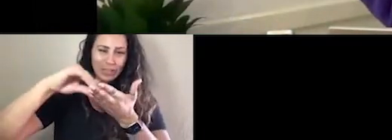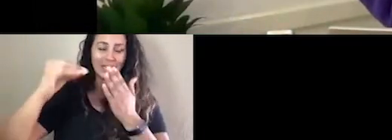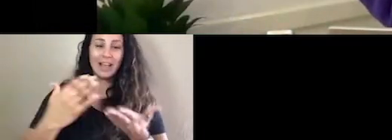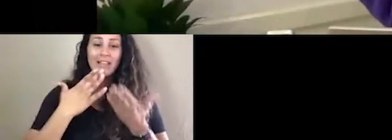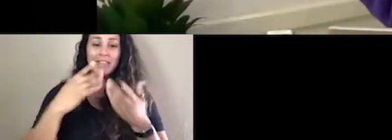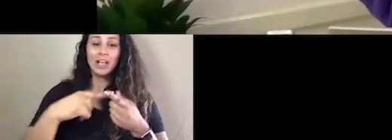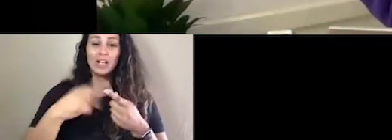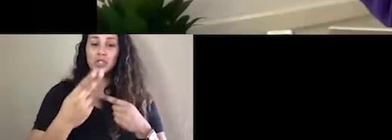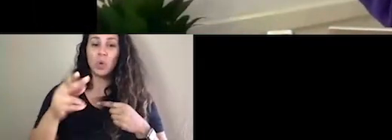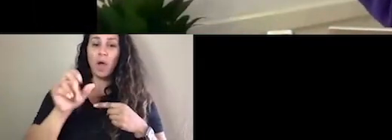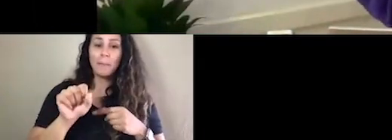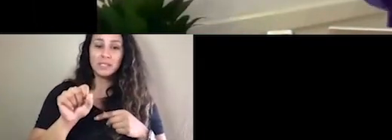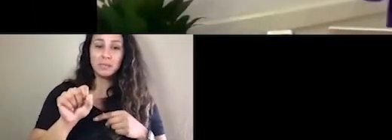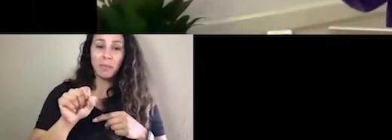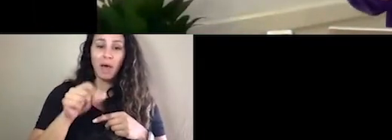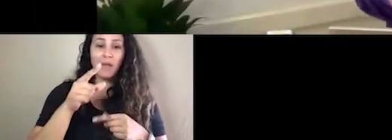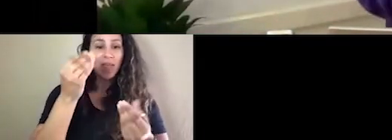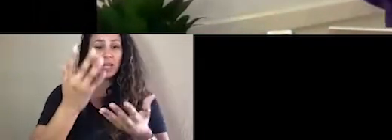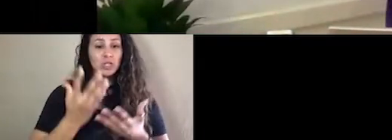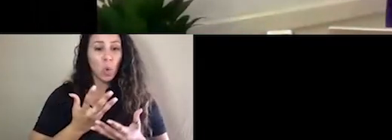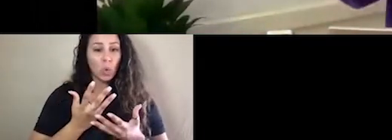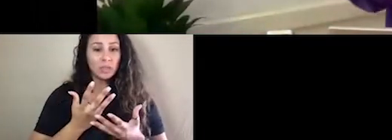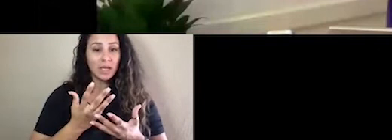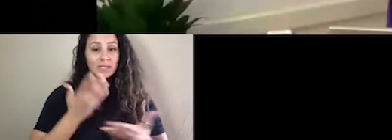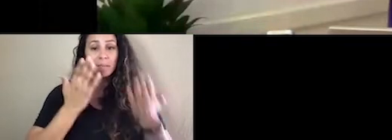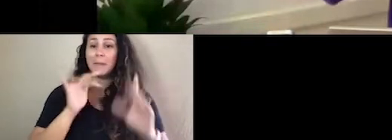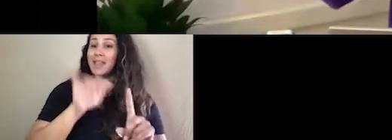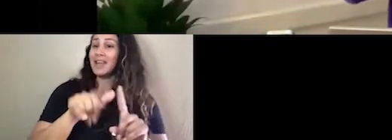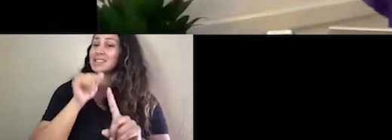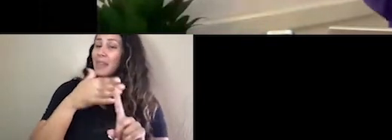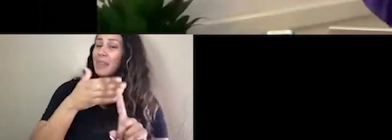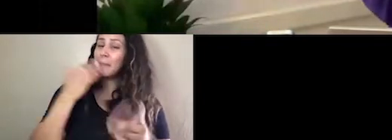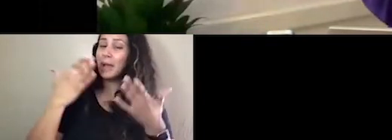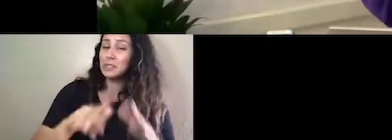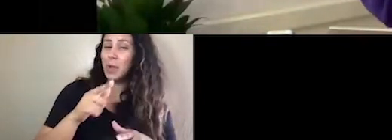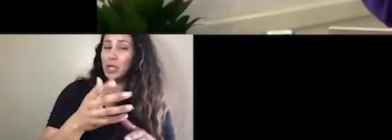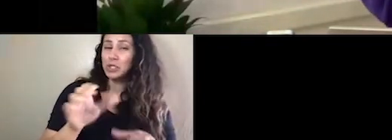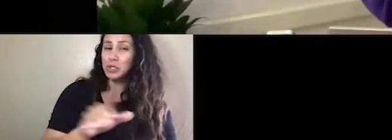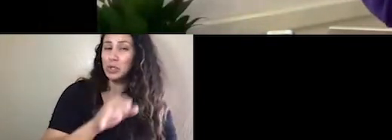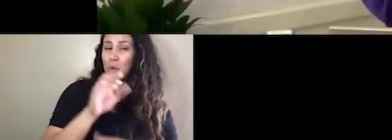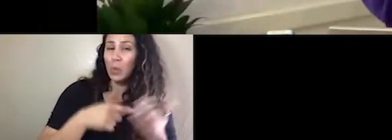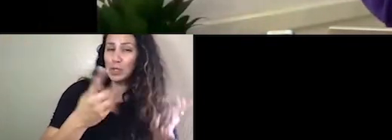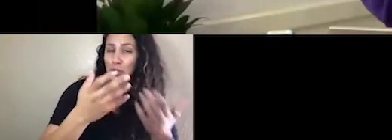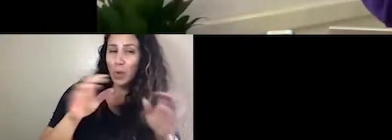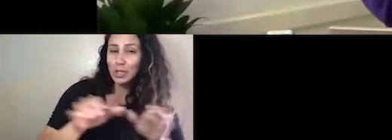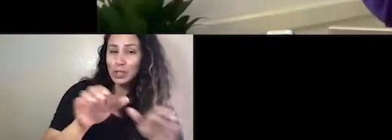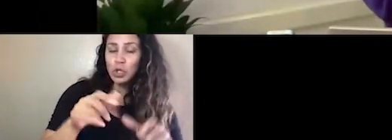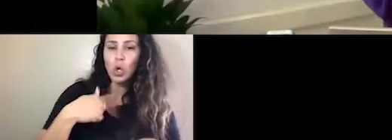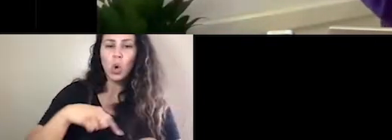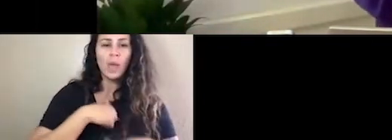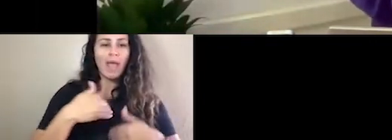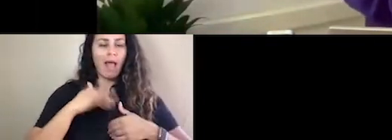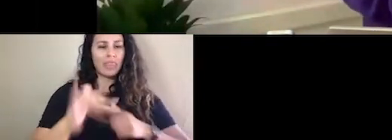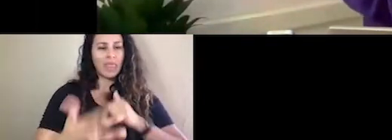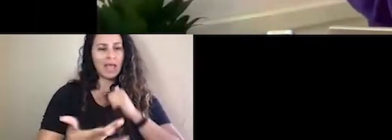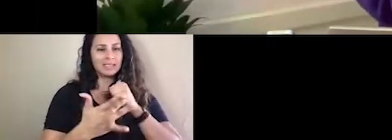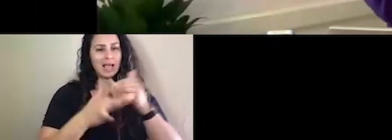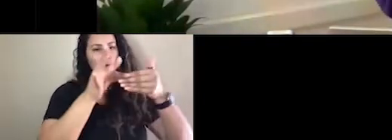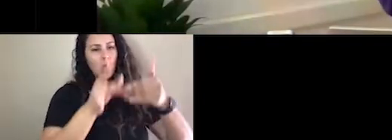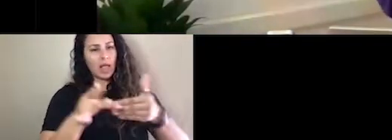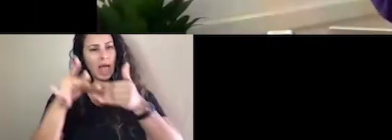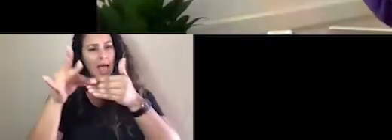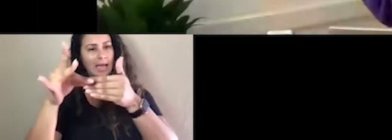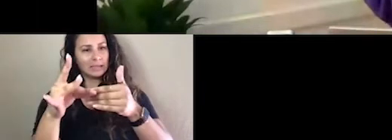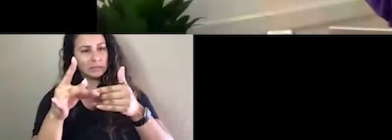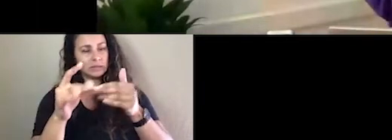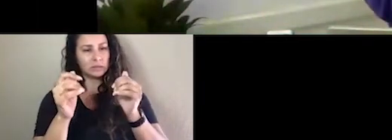HubSpot, they told us maybe this is not the best way to do what you want to do. And we would get that technical guidance as well to do things